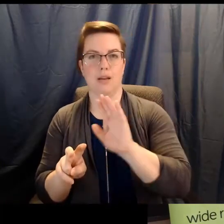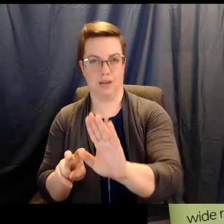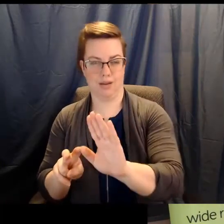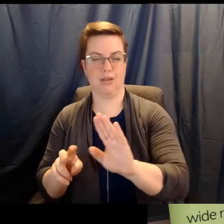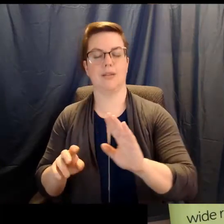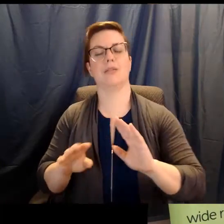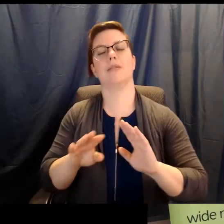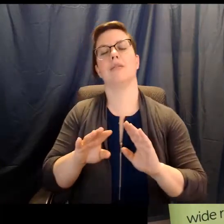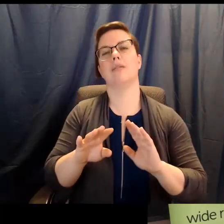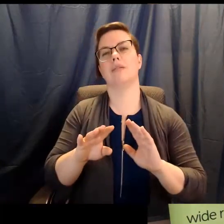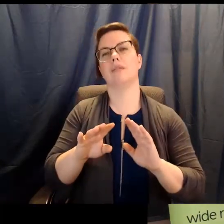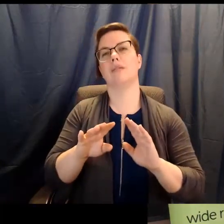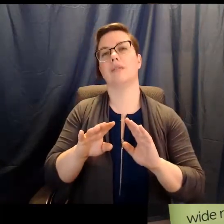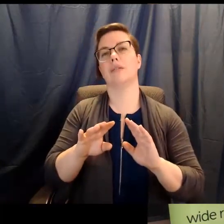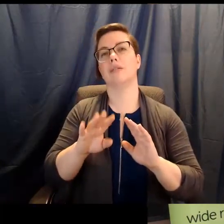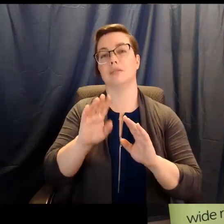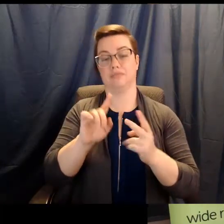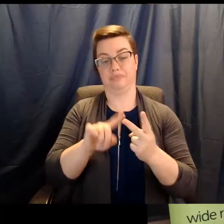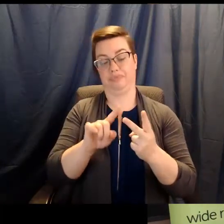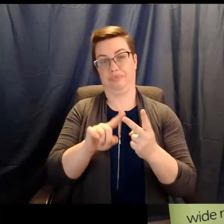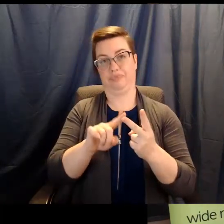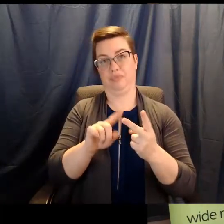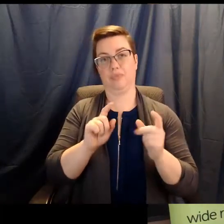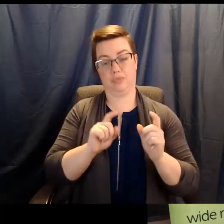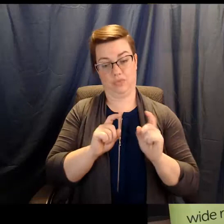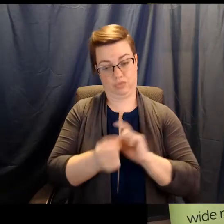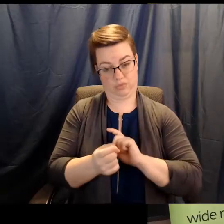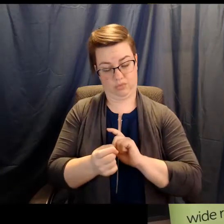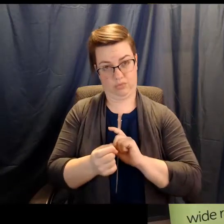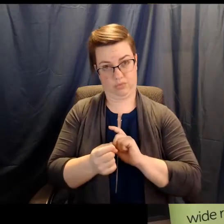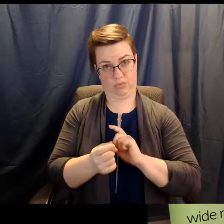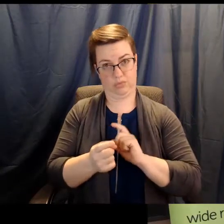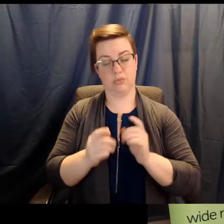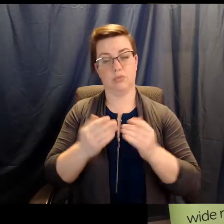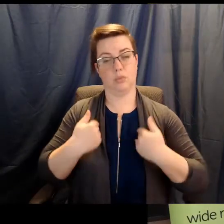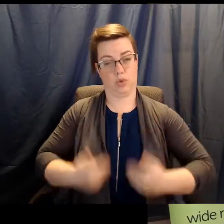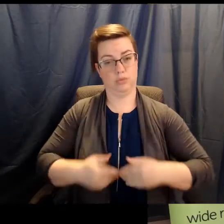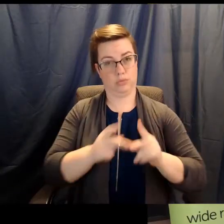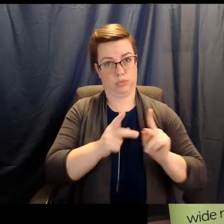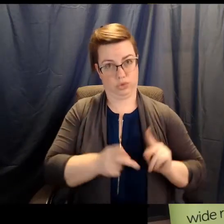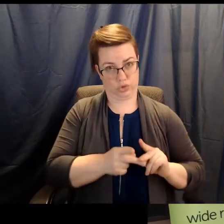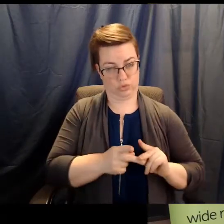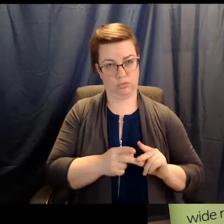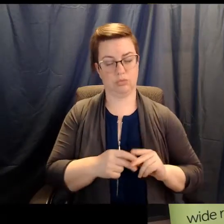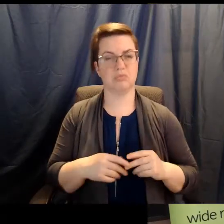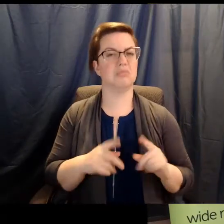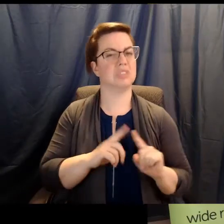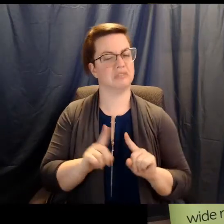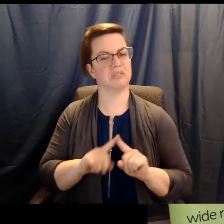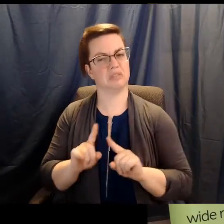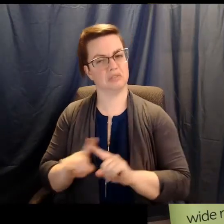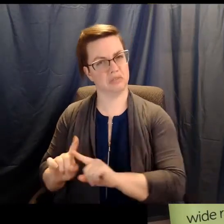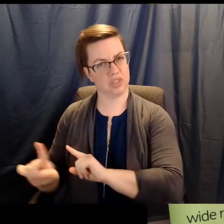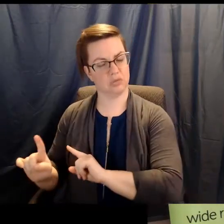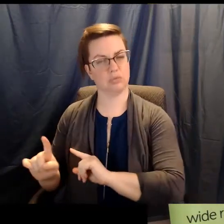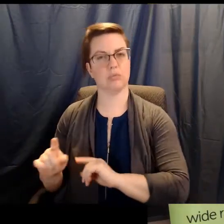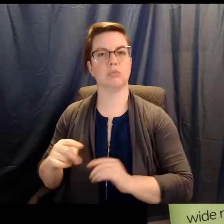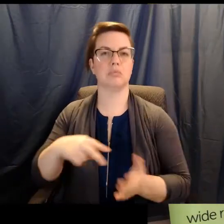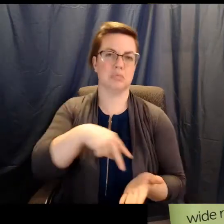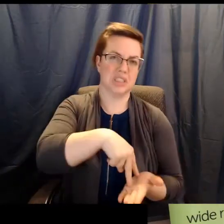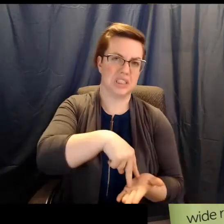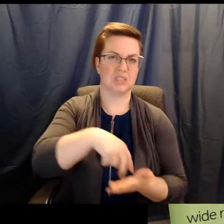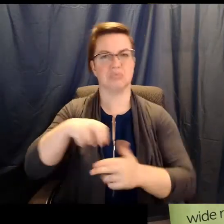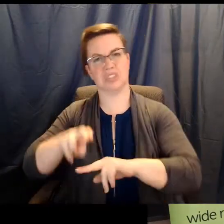So number 2 is change positions, work in different positions, sit and stand and move. Here's a rule for